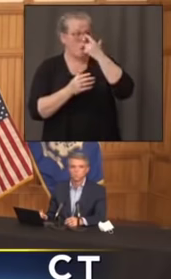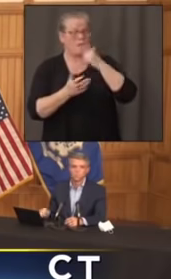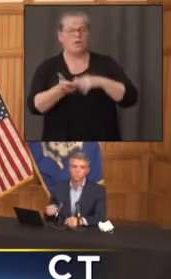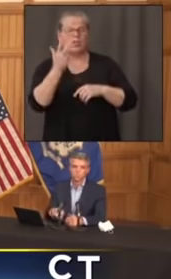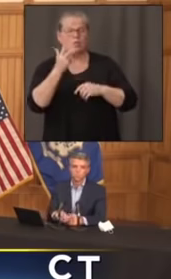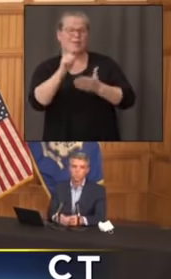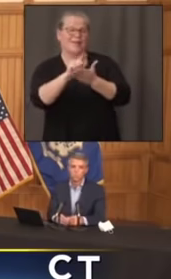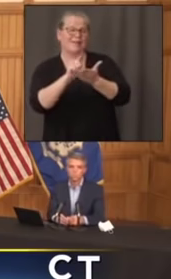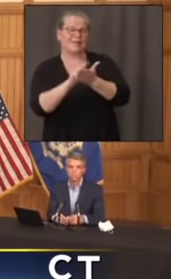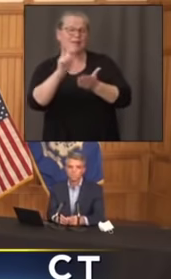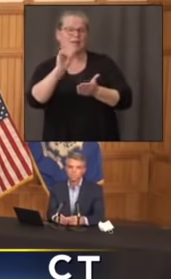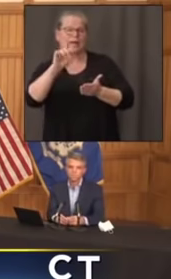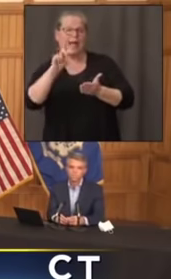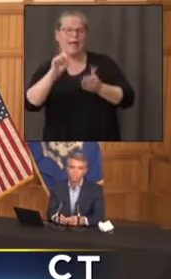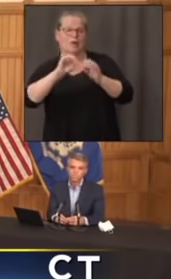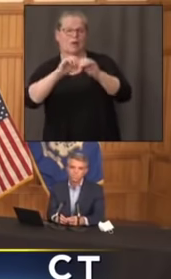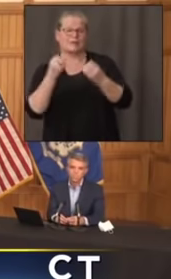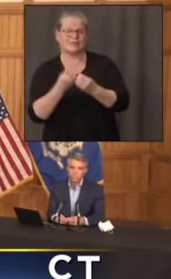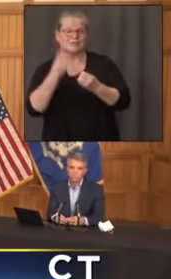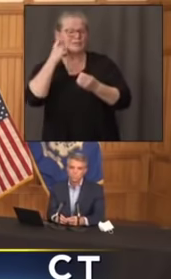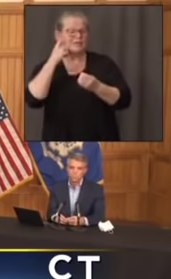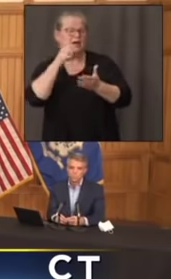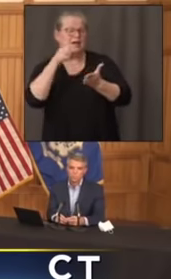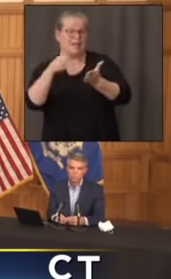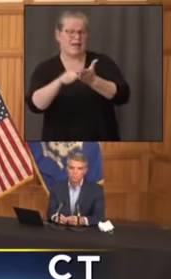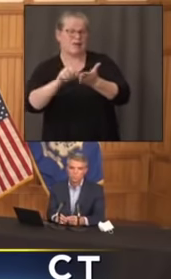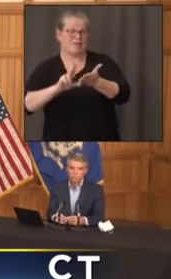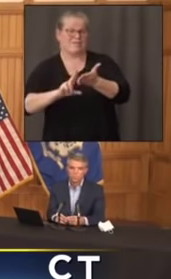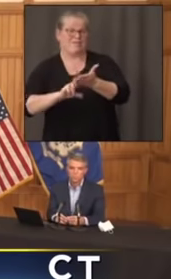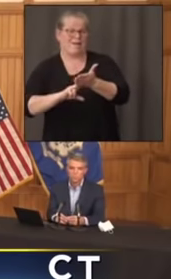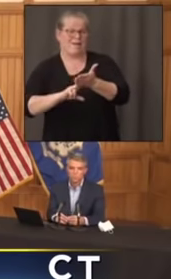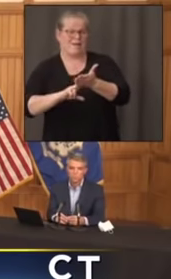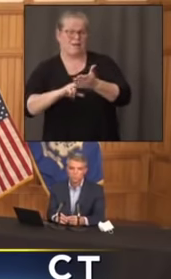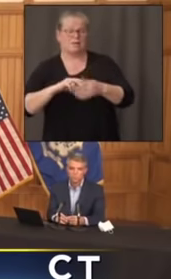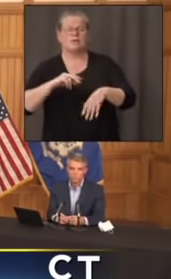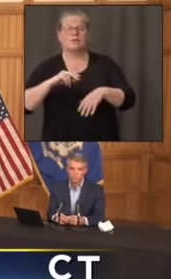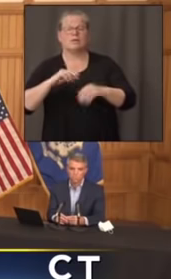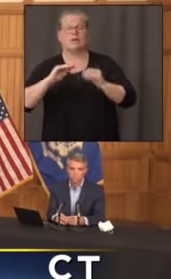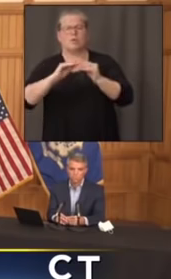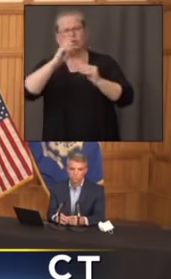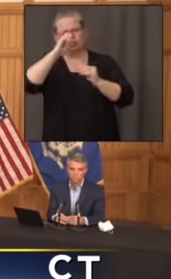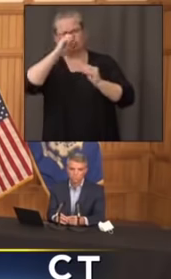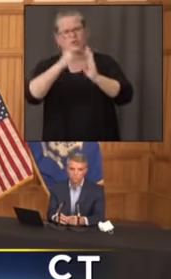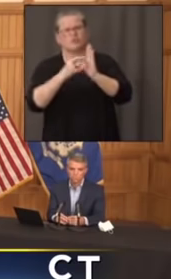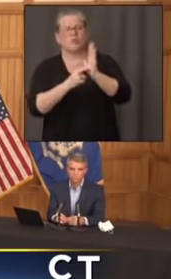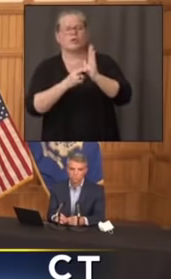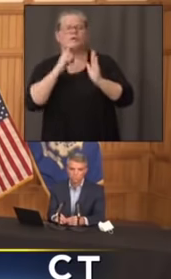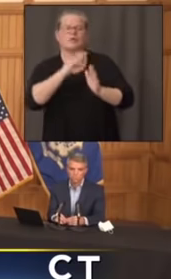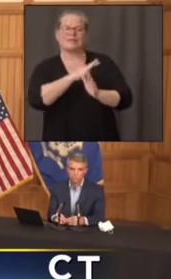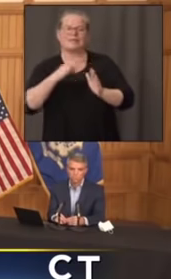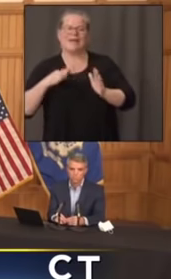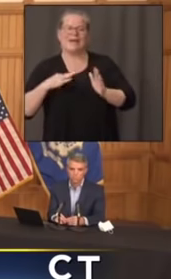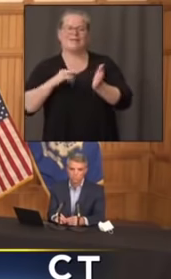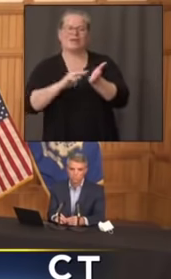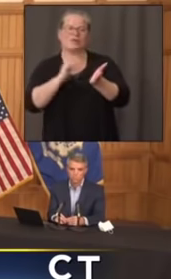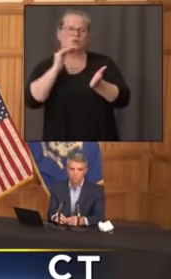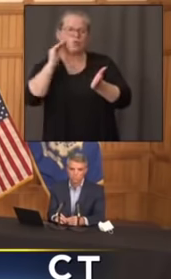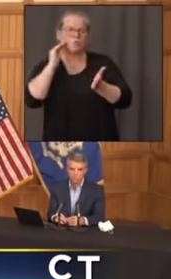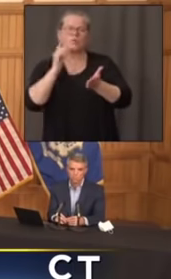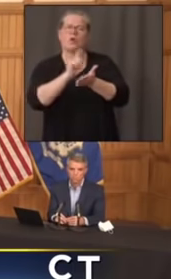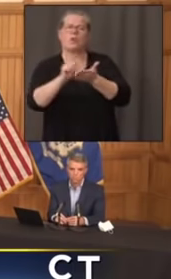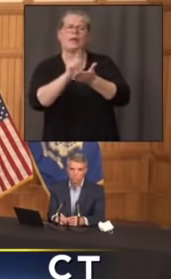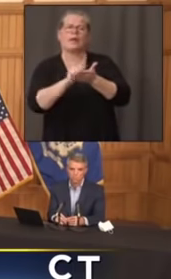letter saying they need to be stricter rules to test staff at nursing homes. Can you just explain why you decided to relax weekly testing